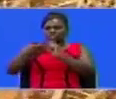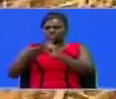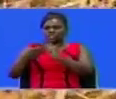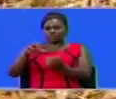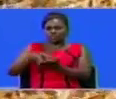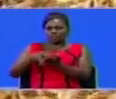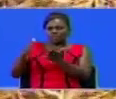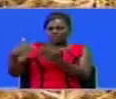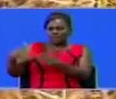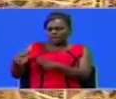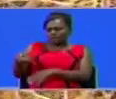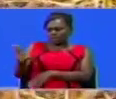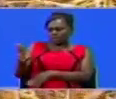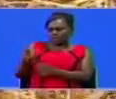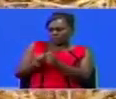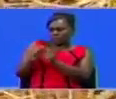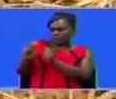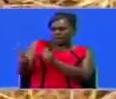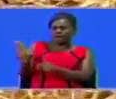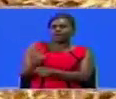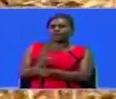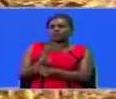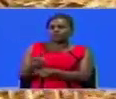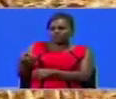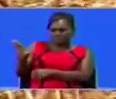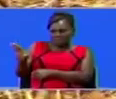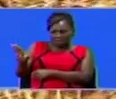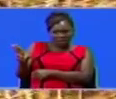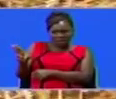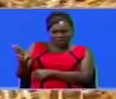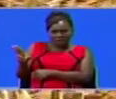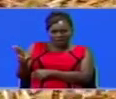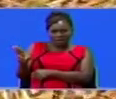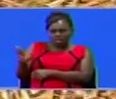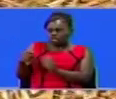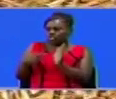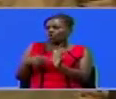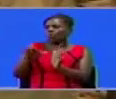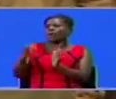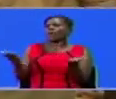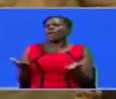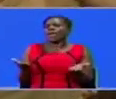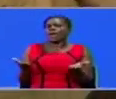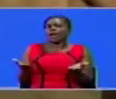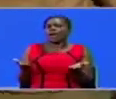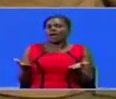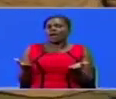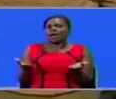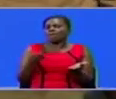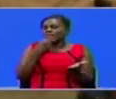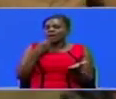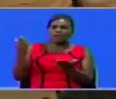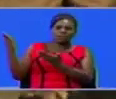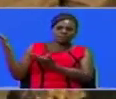They have abandoned guns for poisoned arrows. The sound of gunshots is giving away their location. Solomon